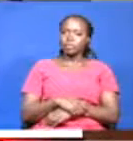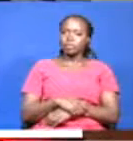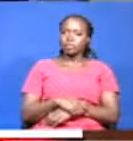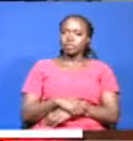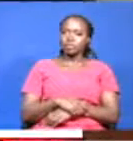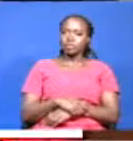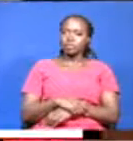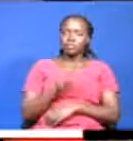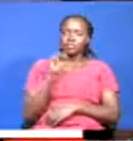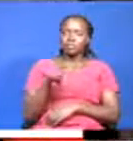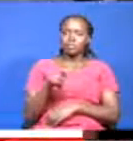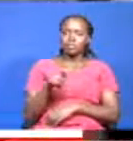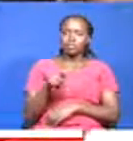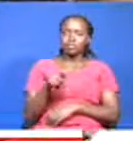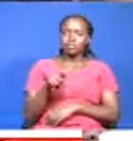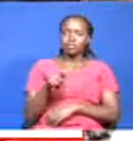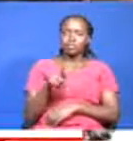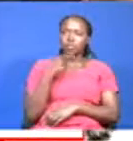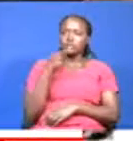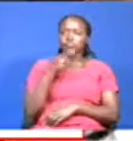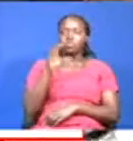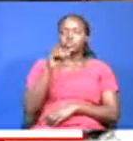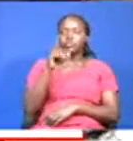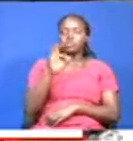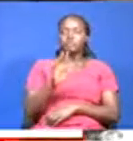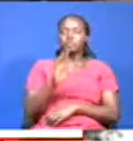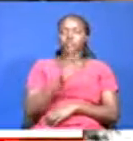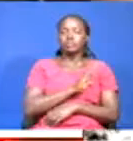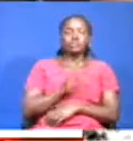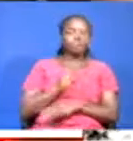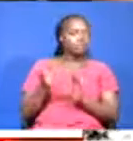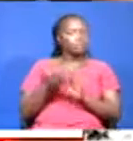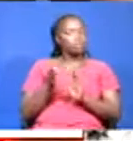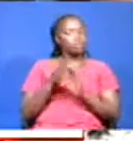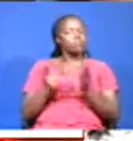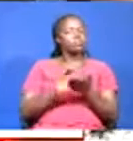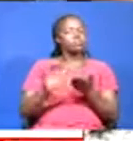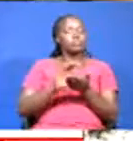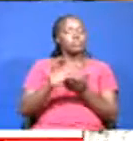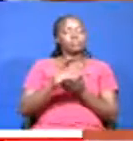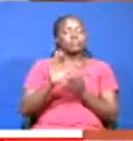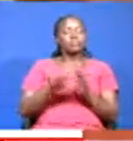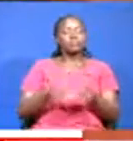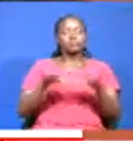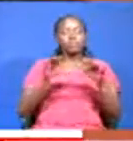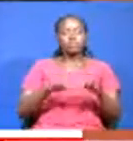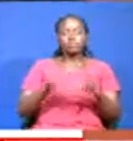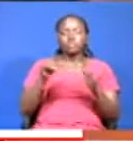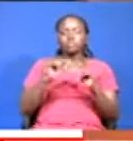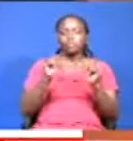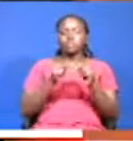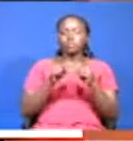Manyatta MP Gitonga Mukunji says the CDF boards must fast track the issuance of bursaries and ensure that the grade 6